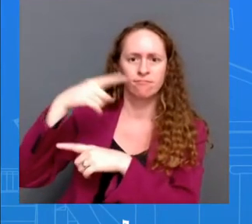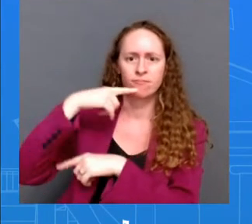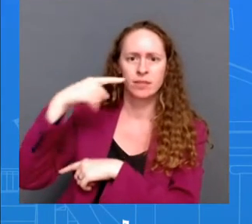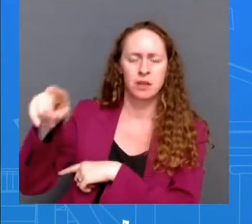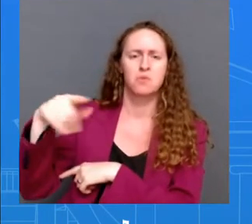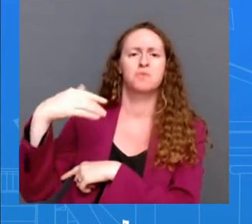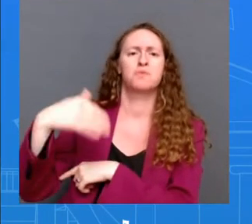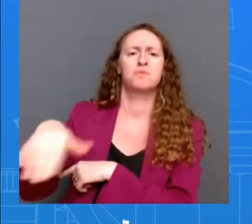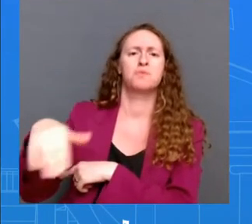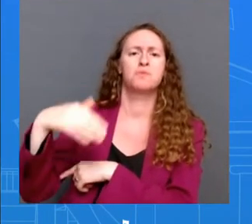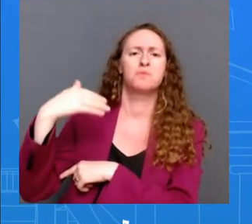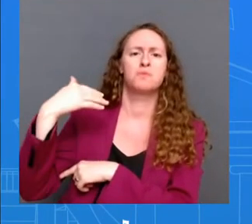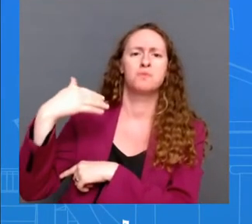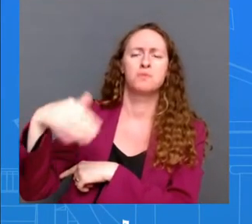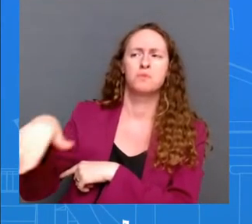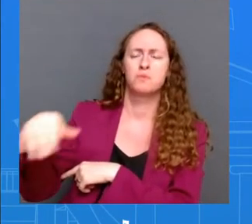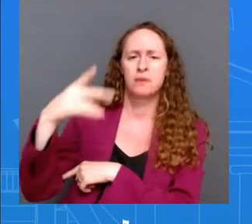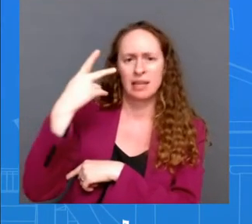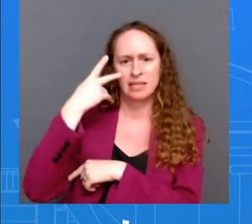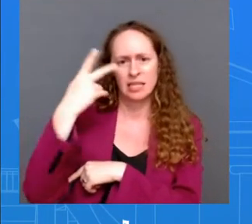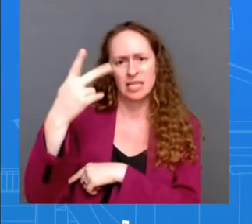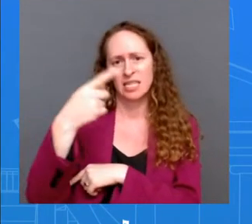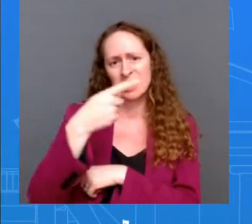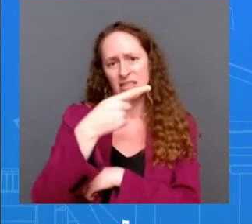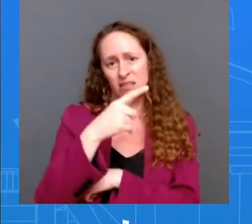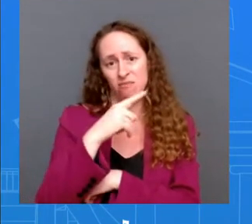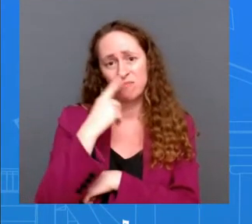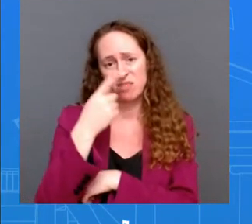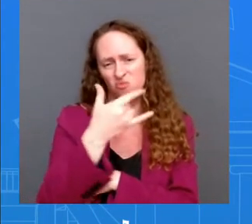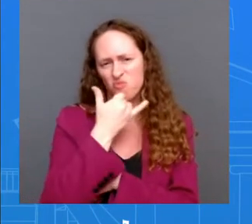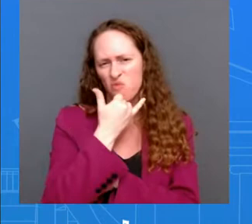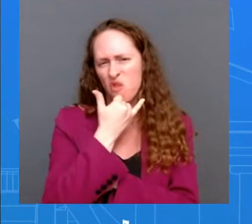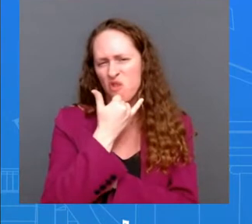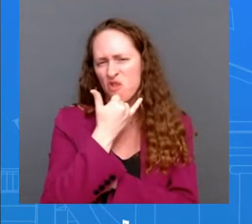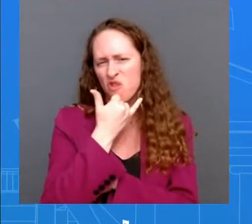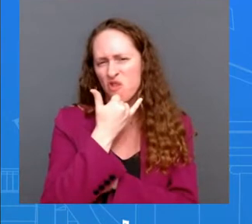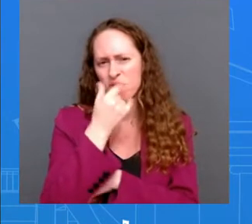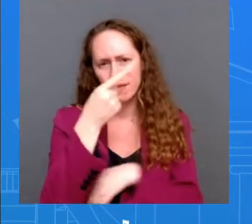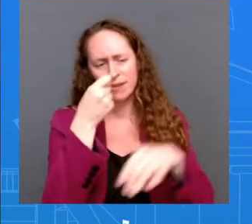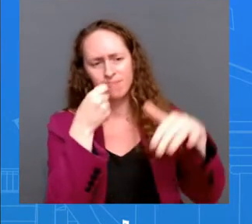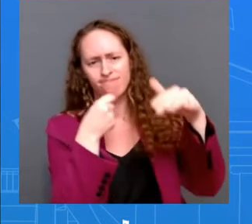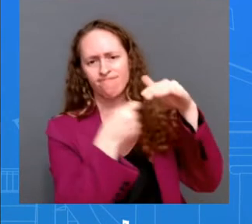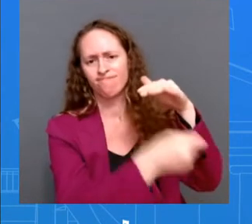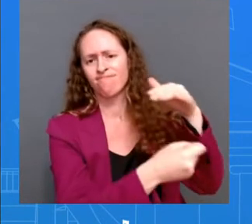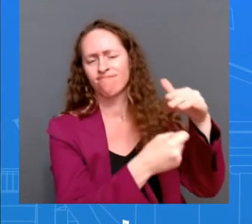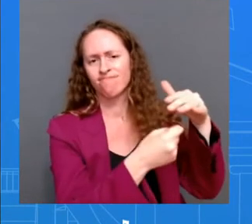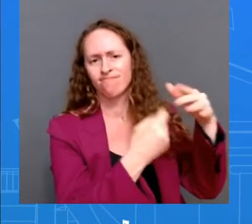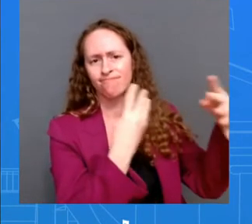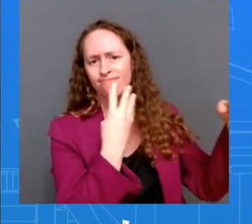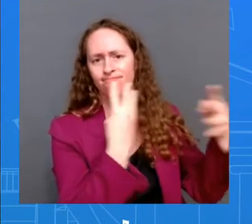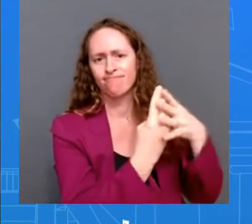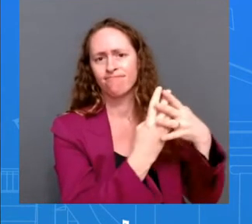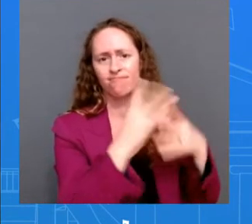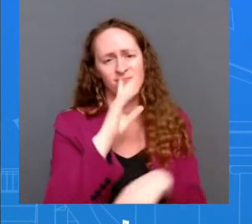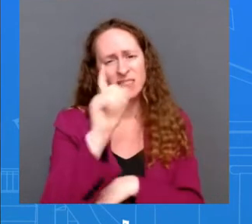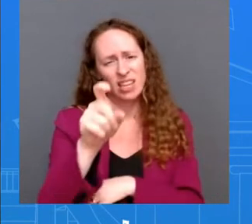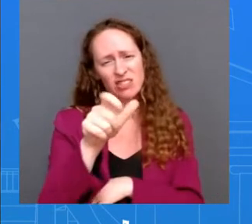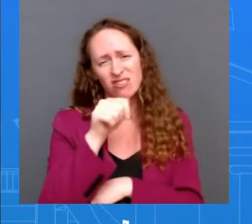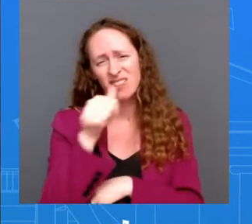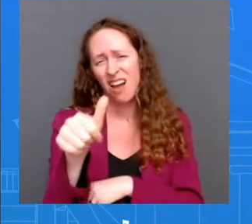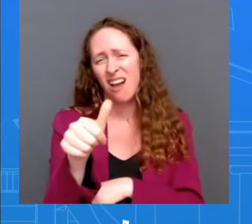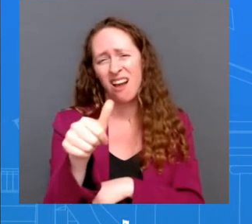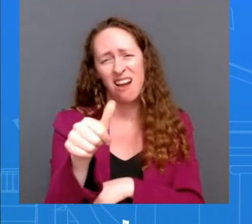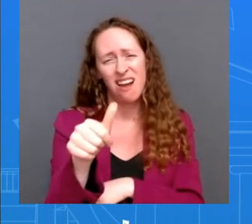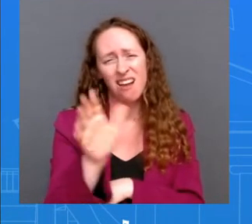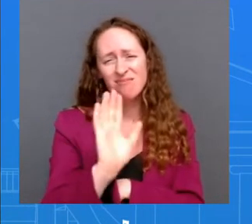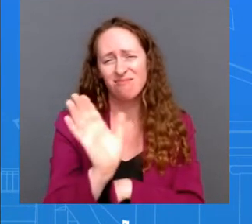Brittany. She never should have had to endure a trial in the first place. We have repeatedly called